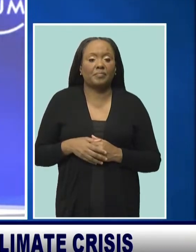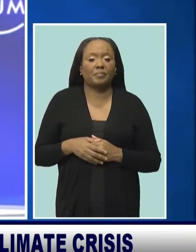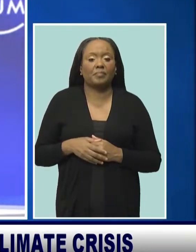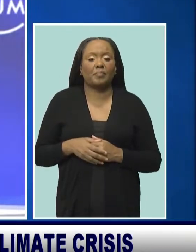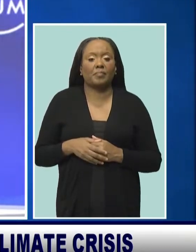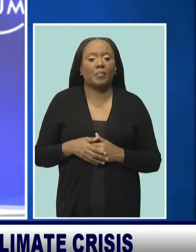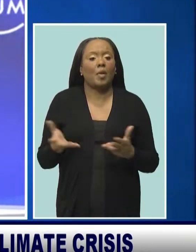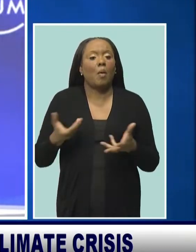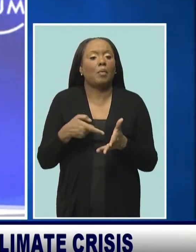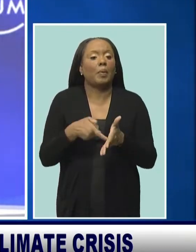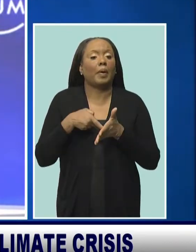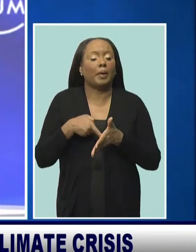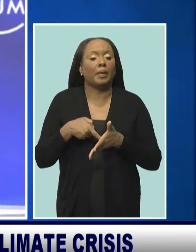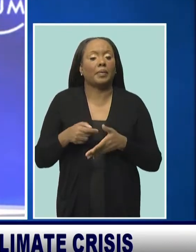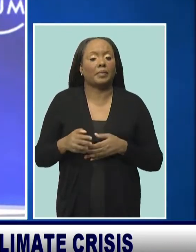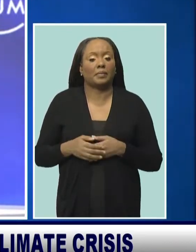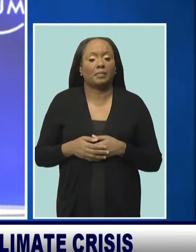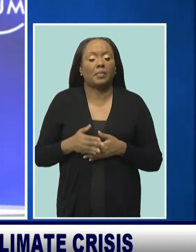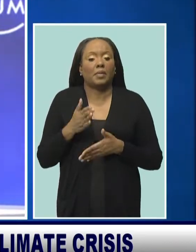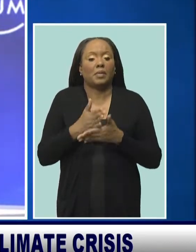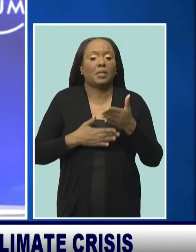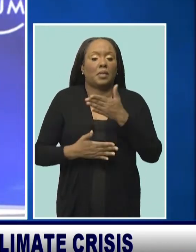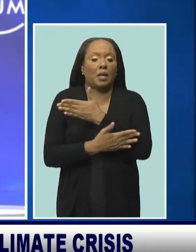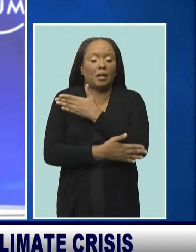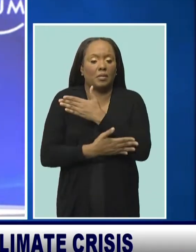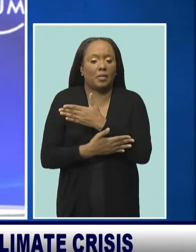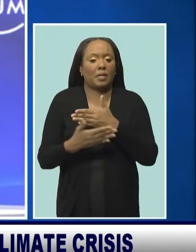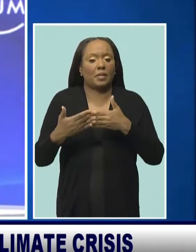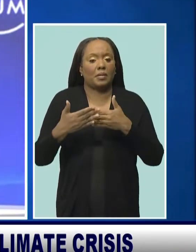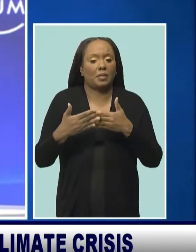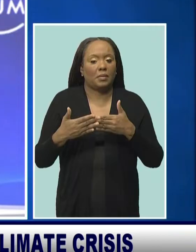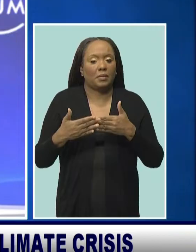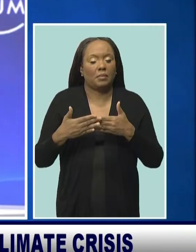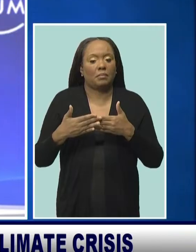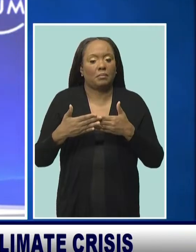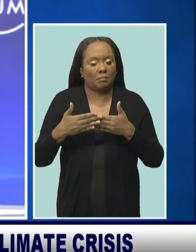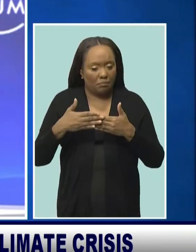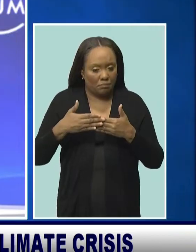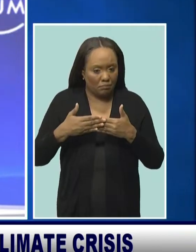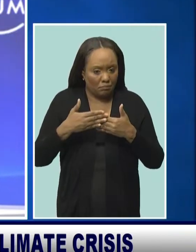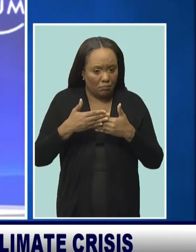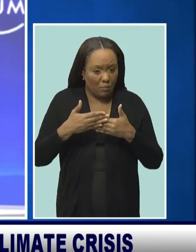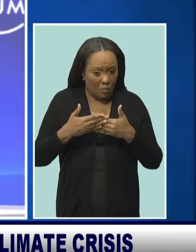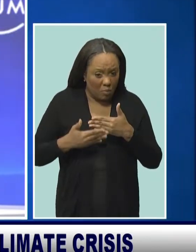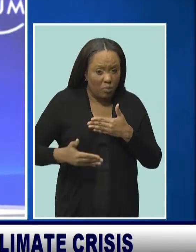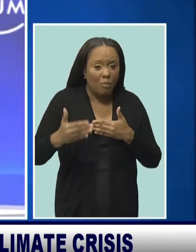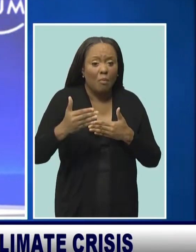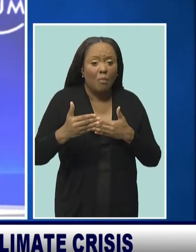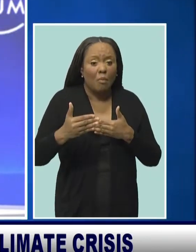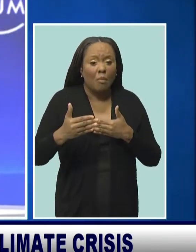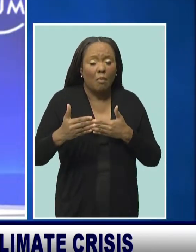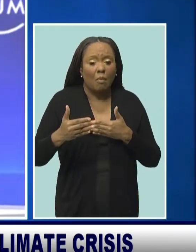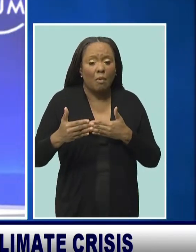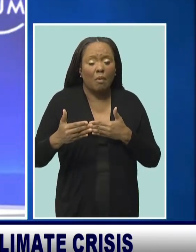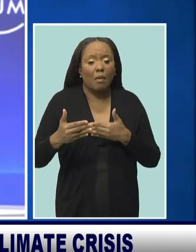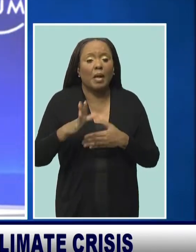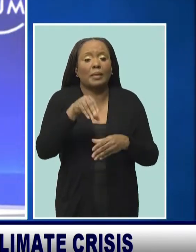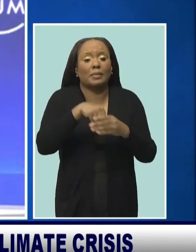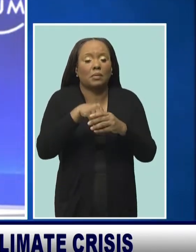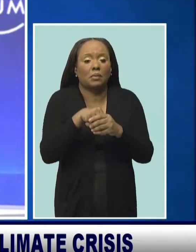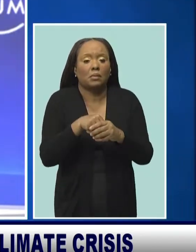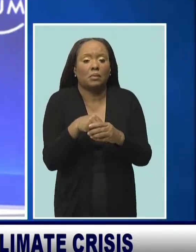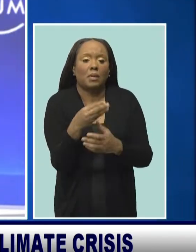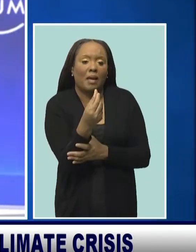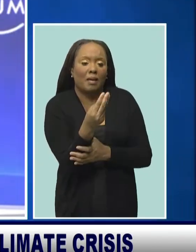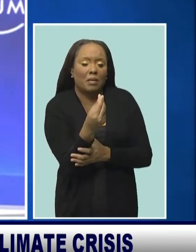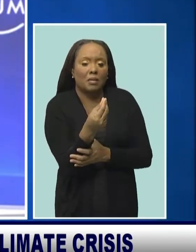require some countries stepping forward and not only putting in liquid cash. In some instances, it will